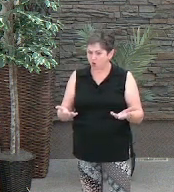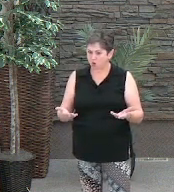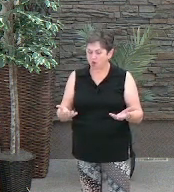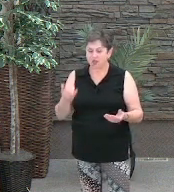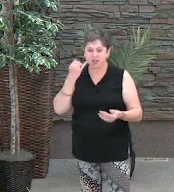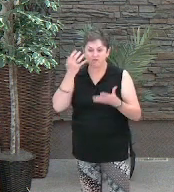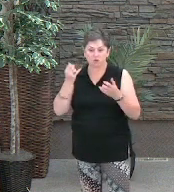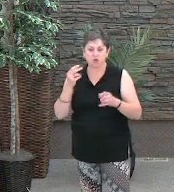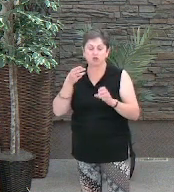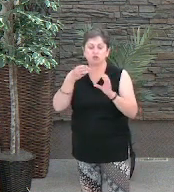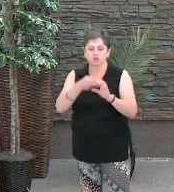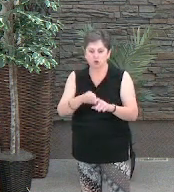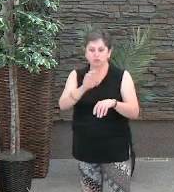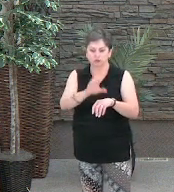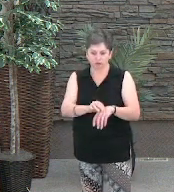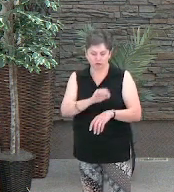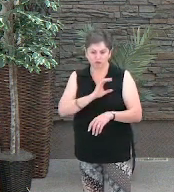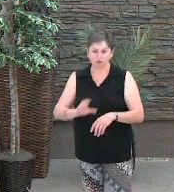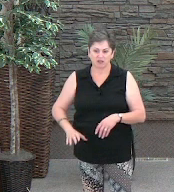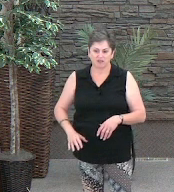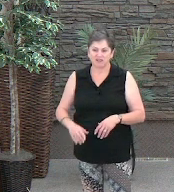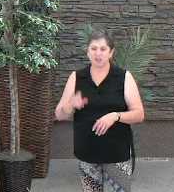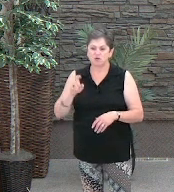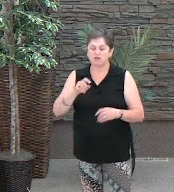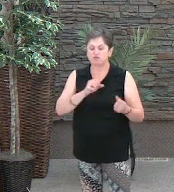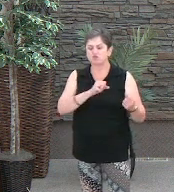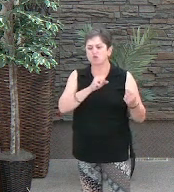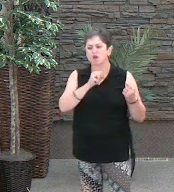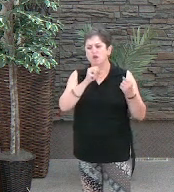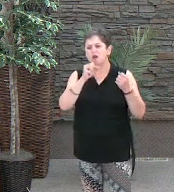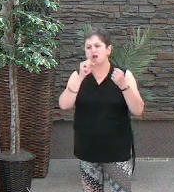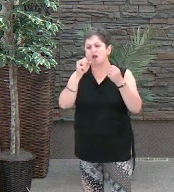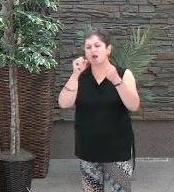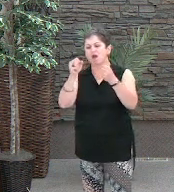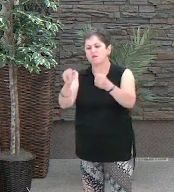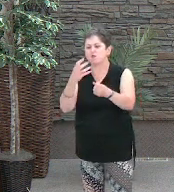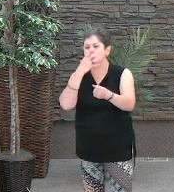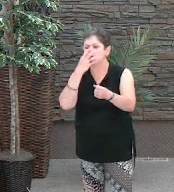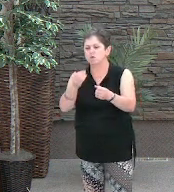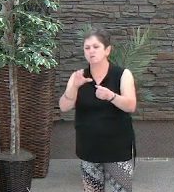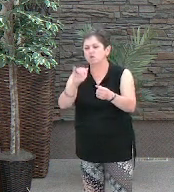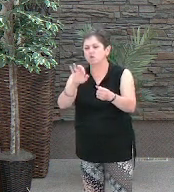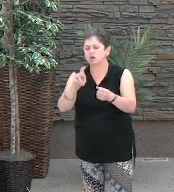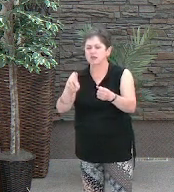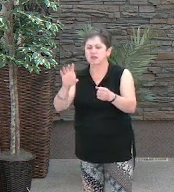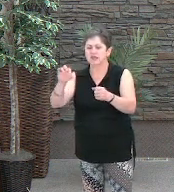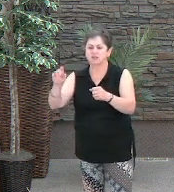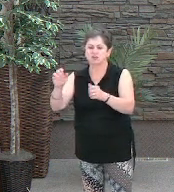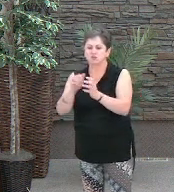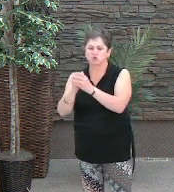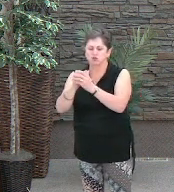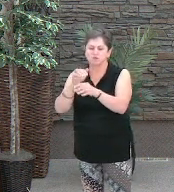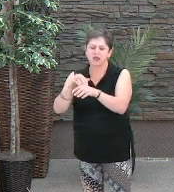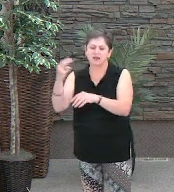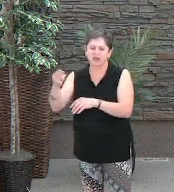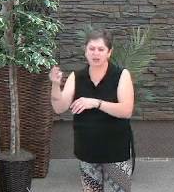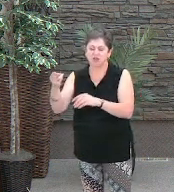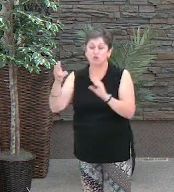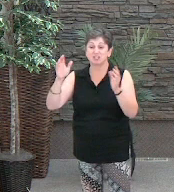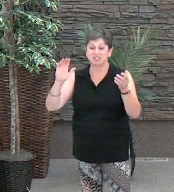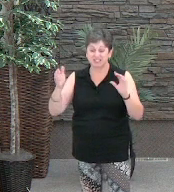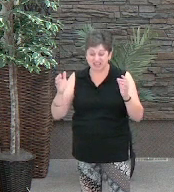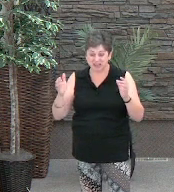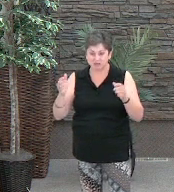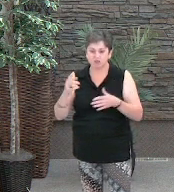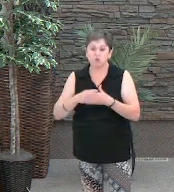he wanted to join the church, he would have to drive all the way through the Wolf Creek Canyon to worship at Helena, which it seems